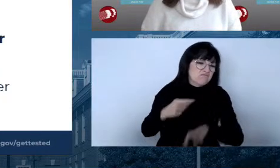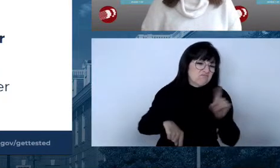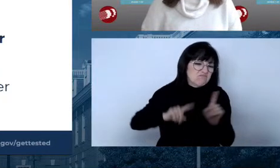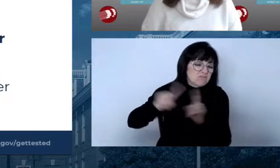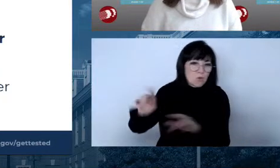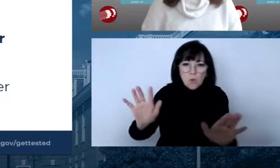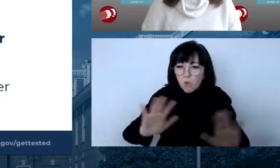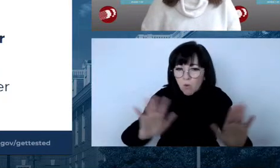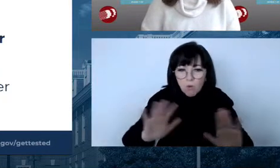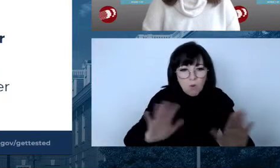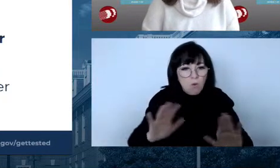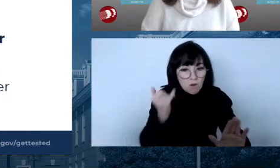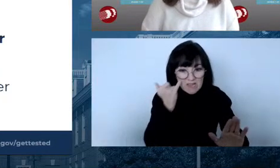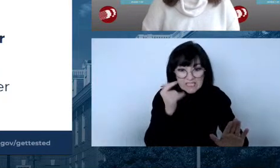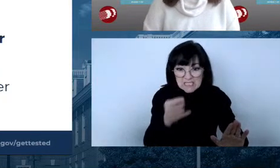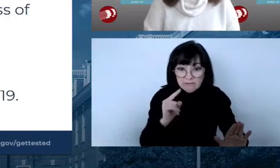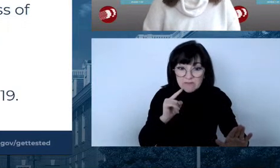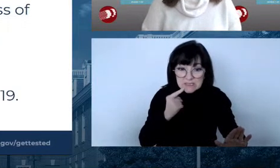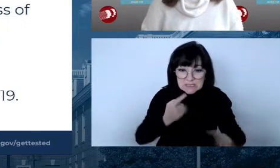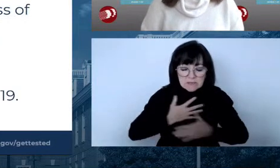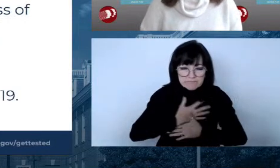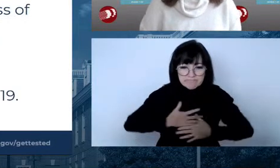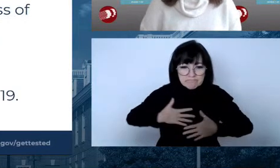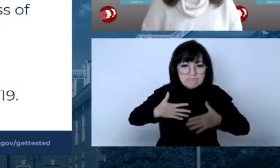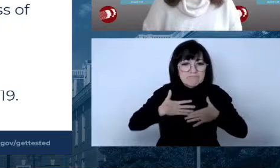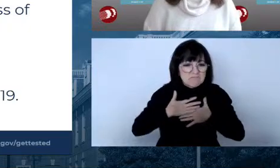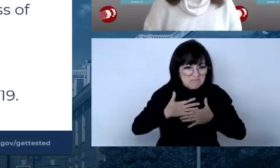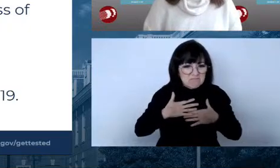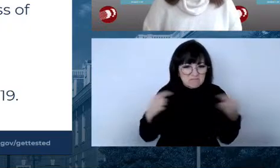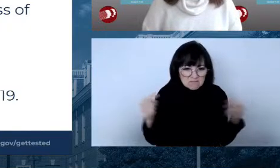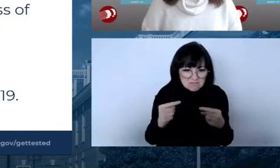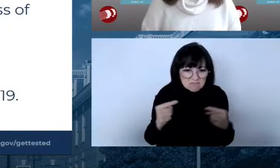people in these type of dire situations. Next slide.